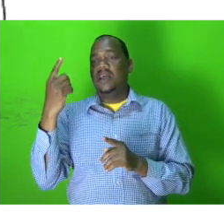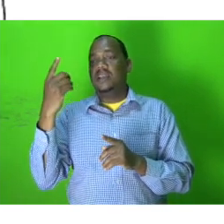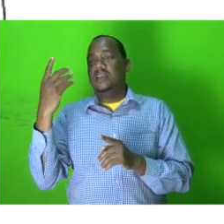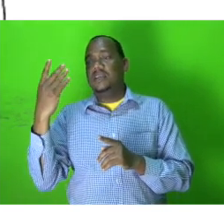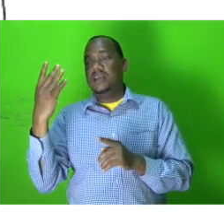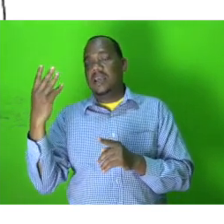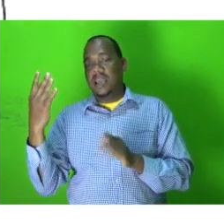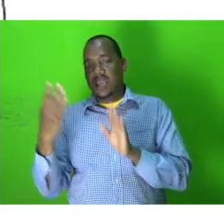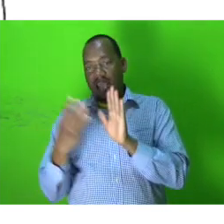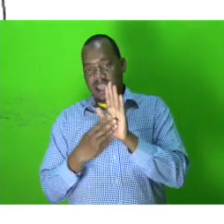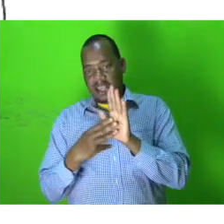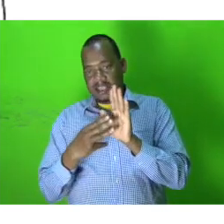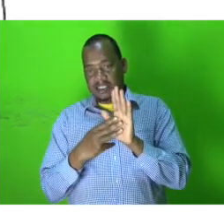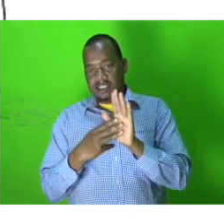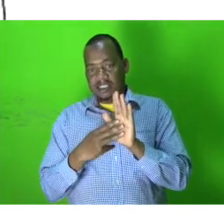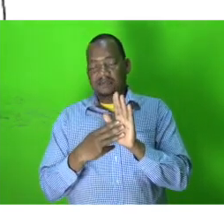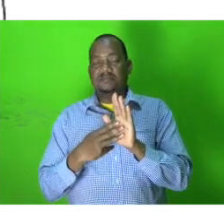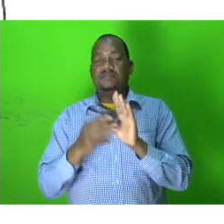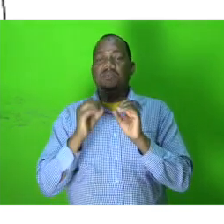108.